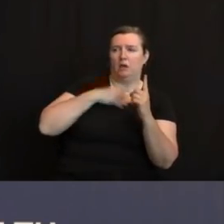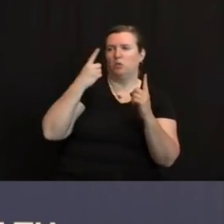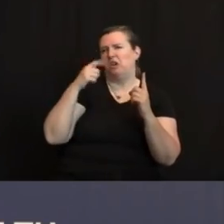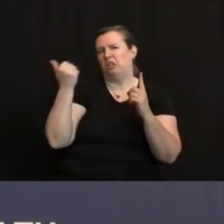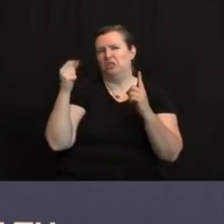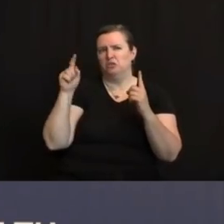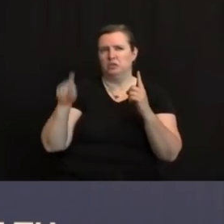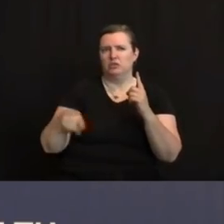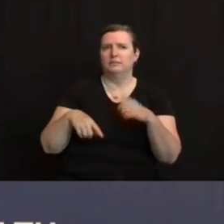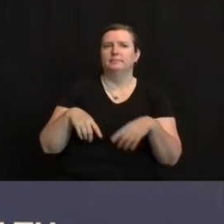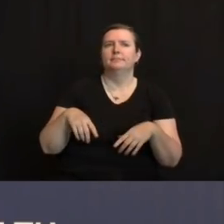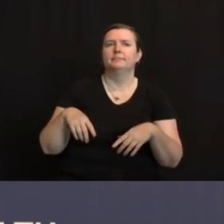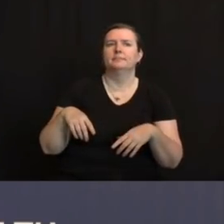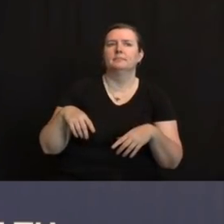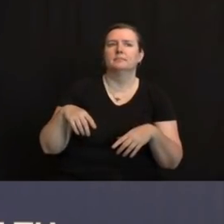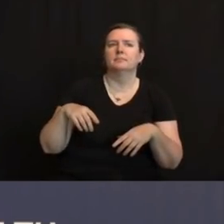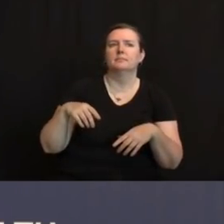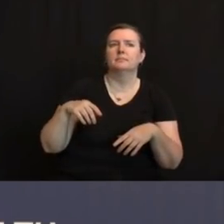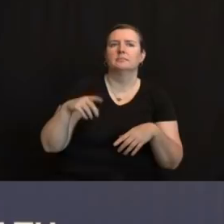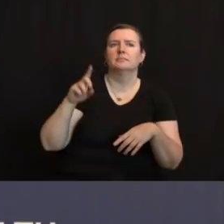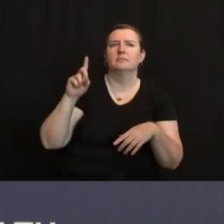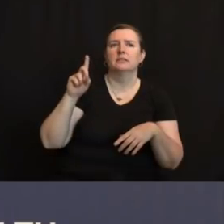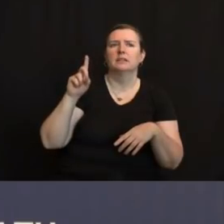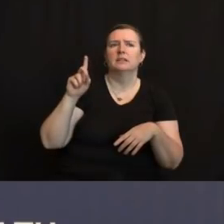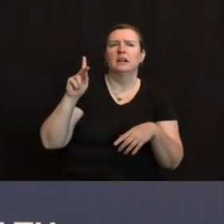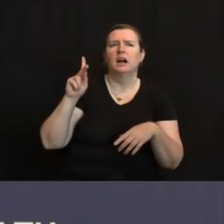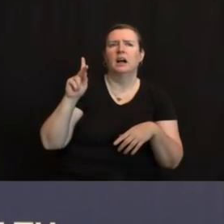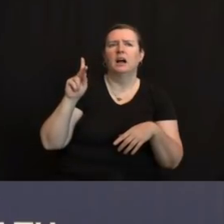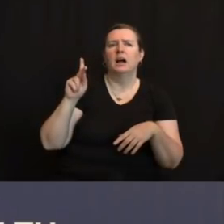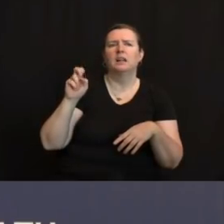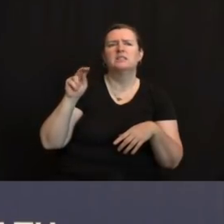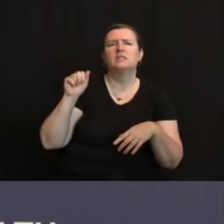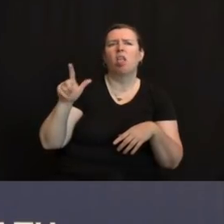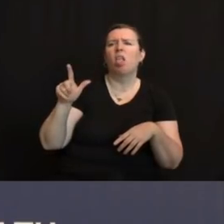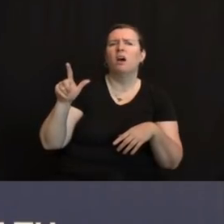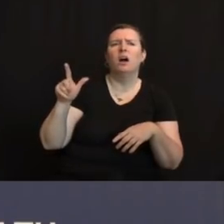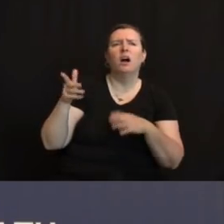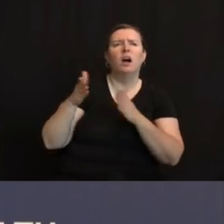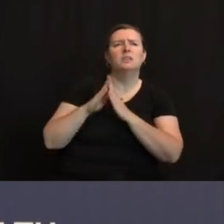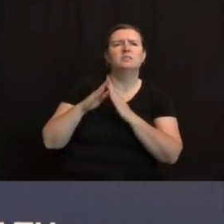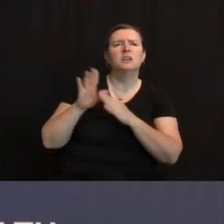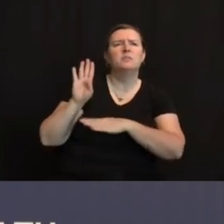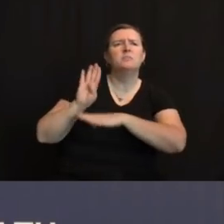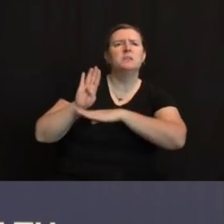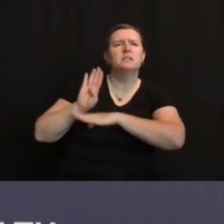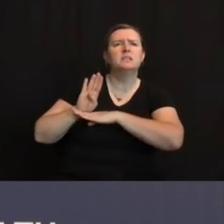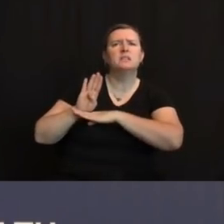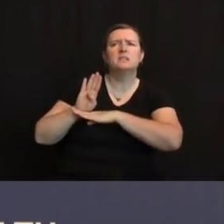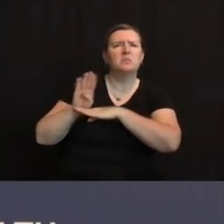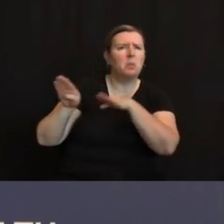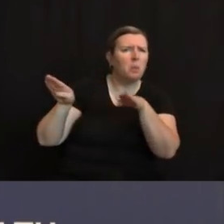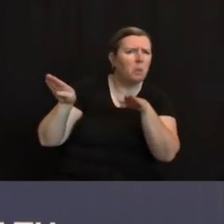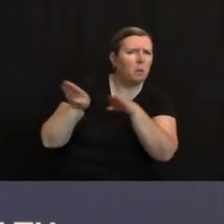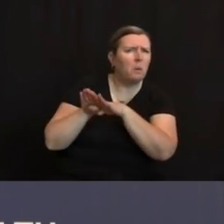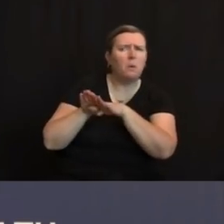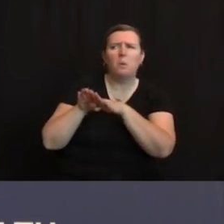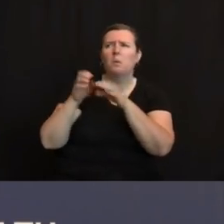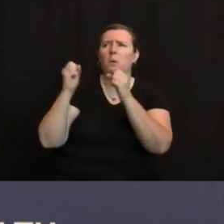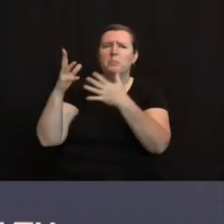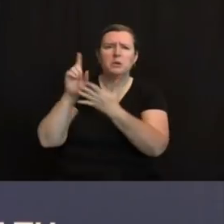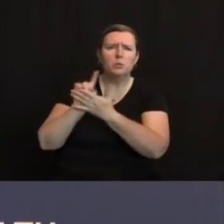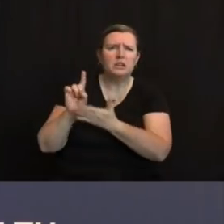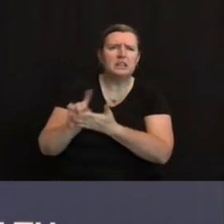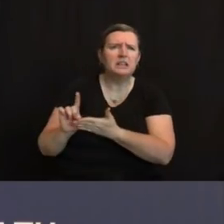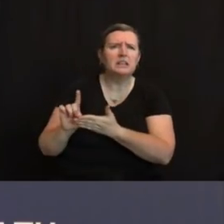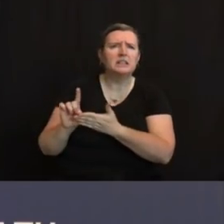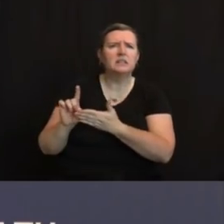a lot of businesses are complaining that it's been a week and there hasn't been any guidance for reopening casinos and indoor dining.